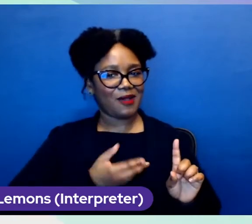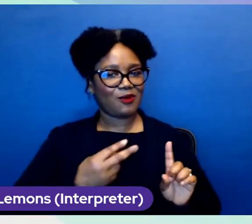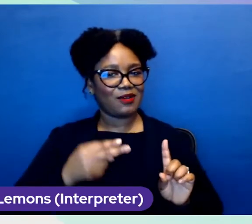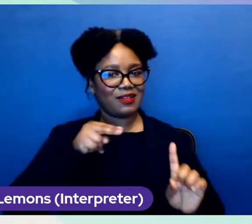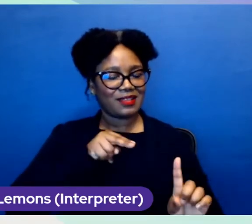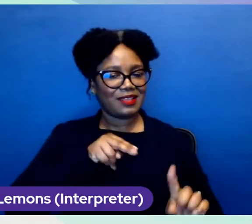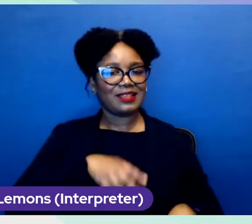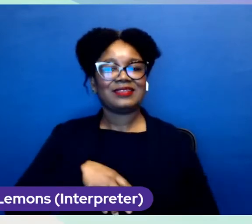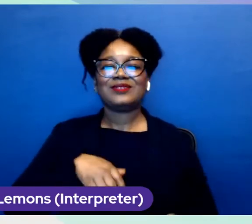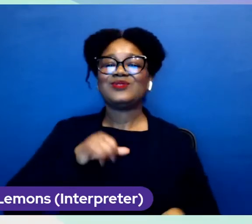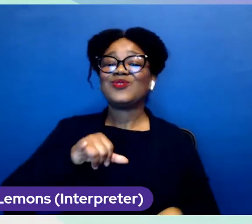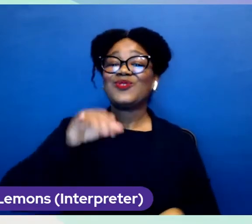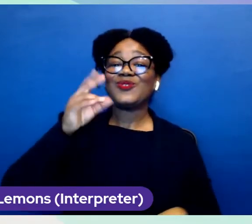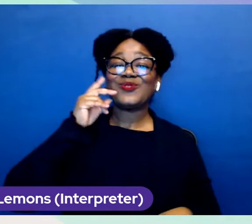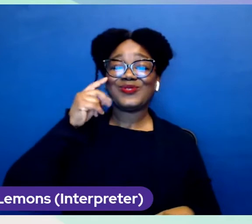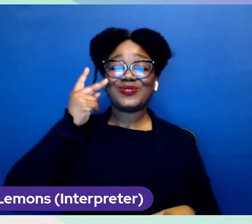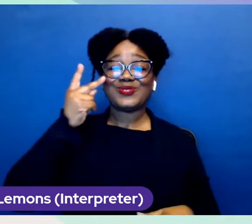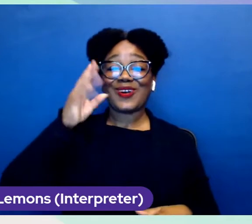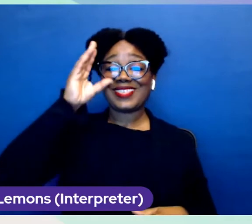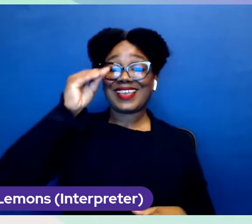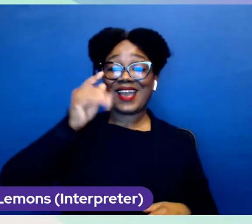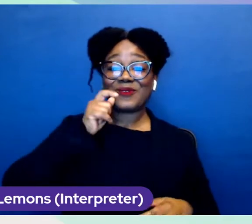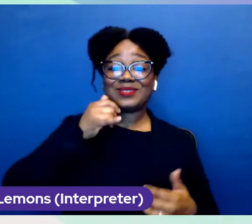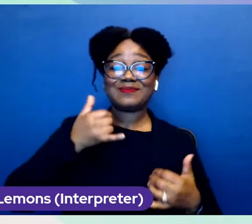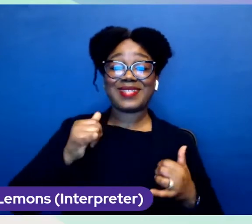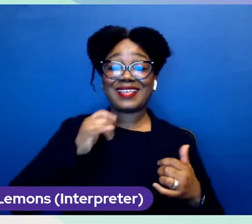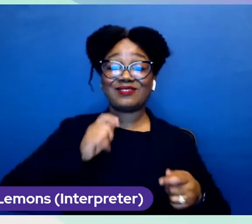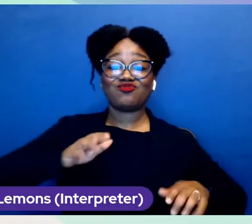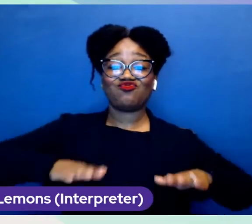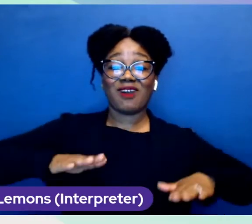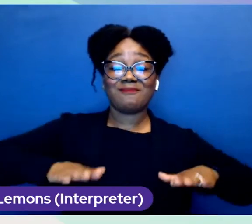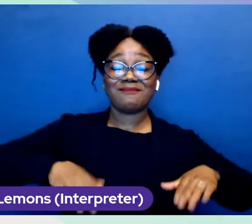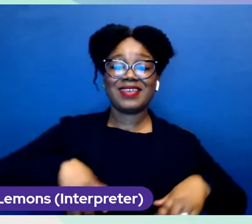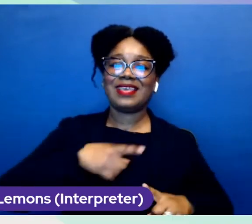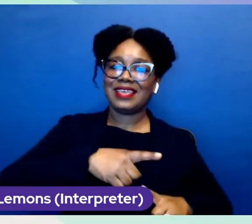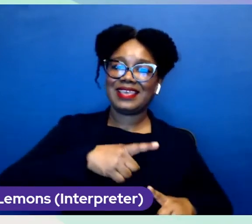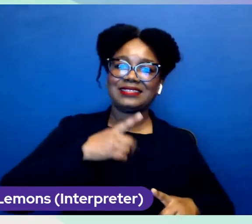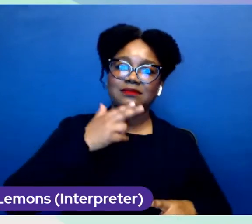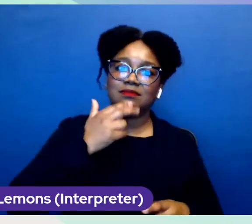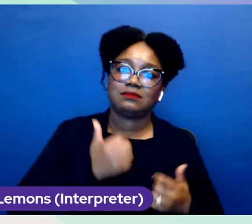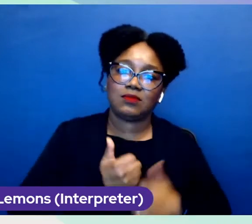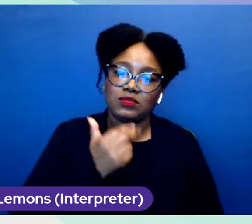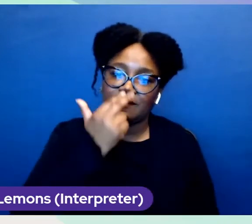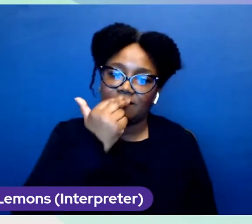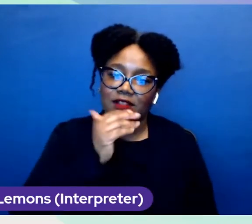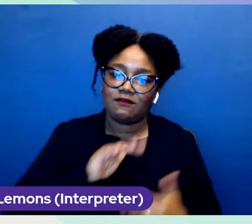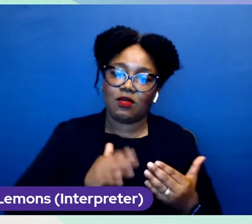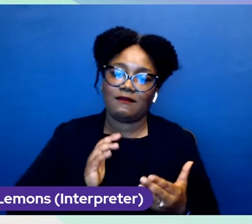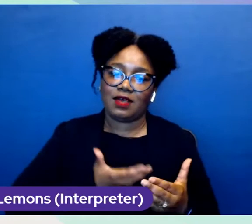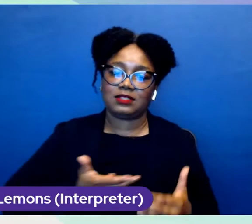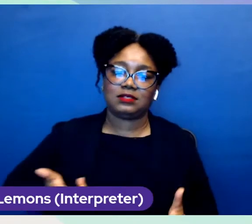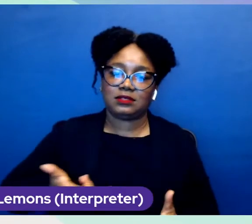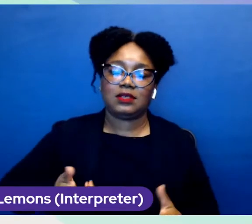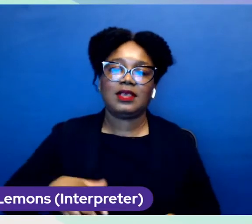Egyptian drum, he's the funniest of us all, and he took the song and said that the Nile is sort